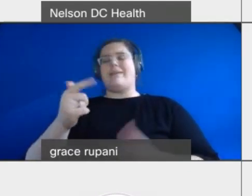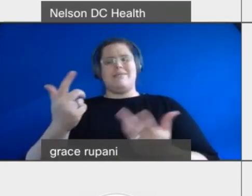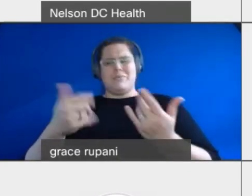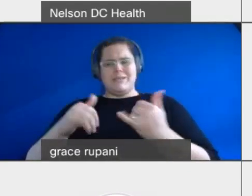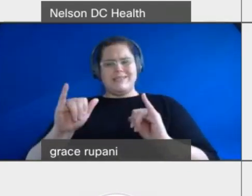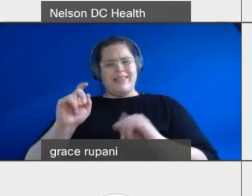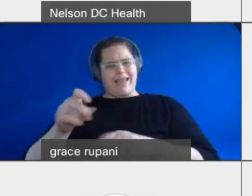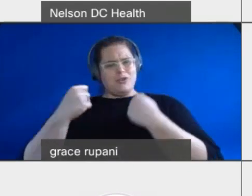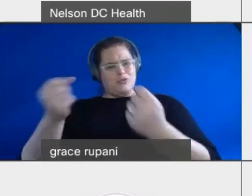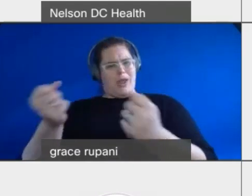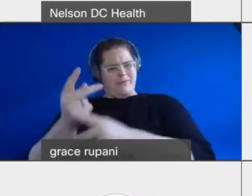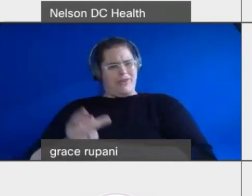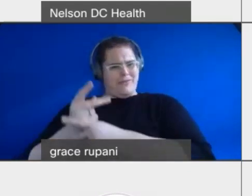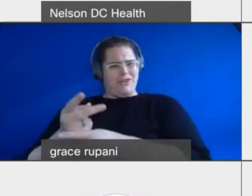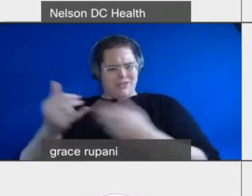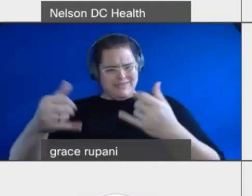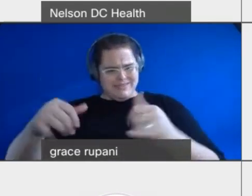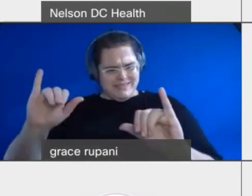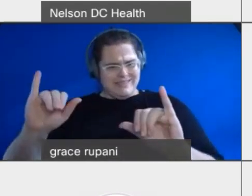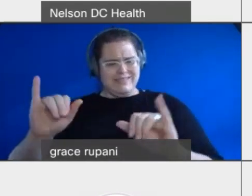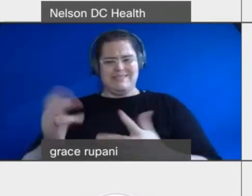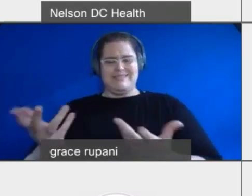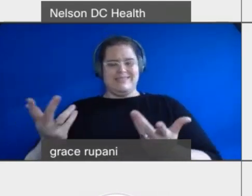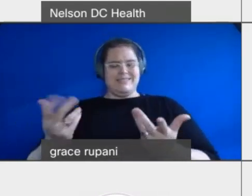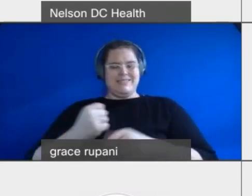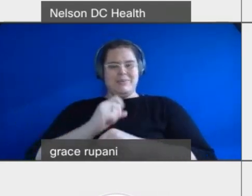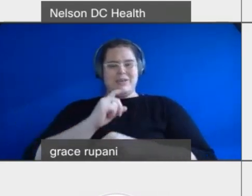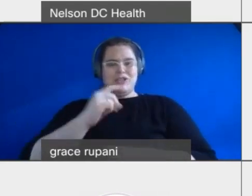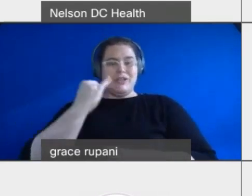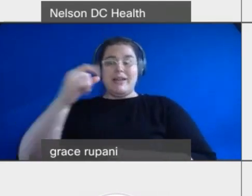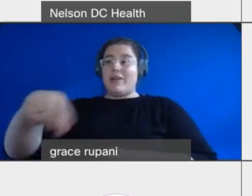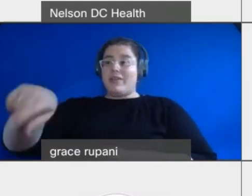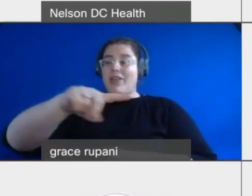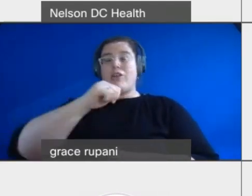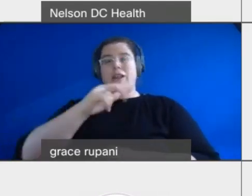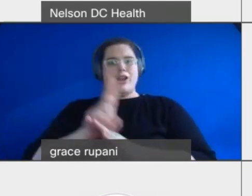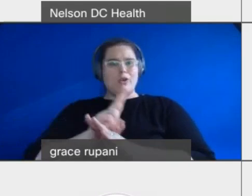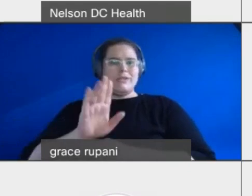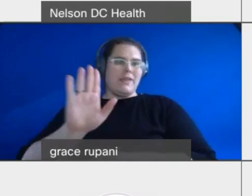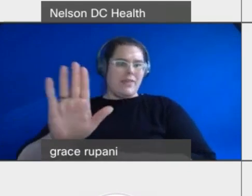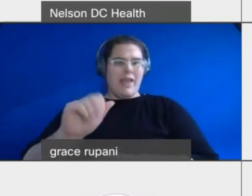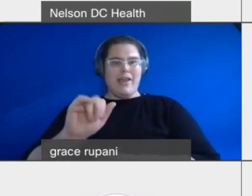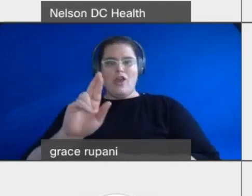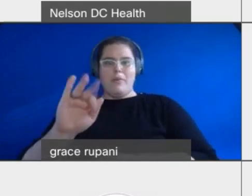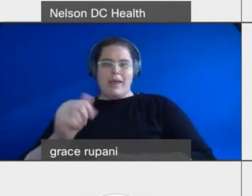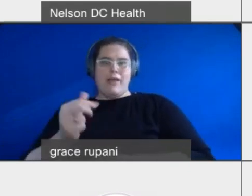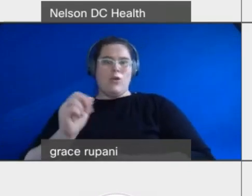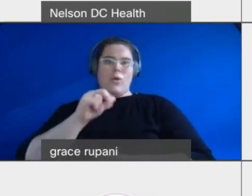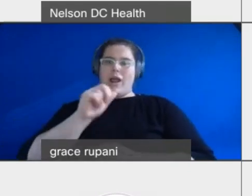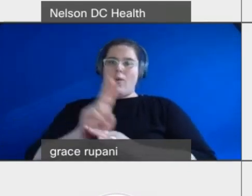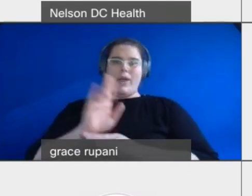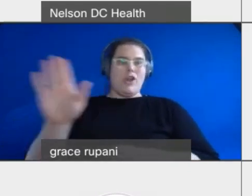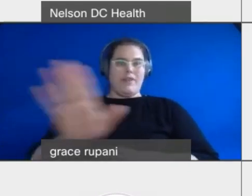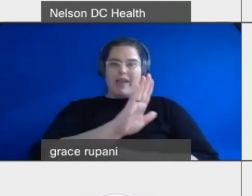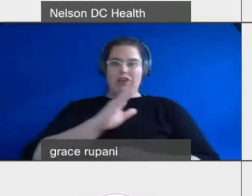car accident and them get injured if they're not wearing their seatbelt. If they're not vaccinated, they can still have serious outcomes.